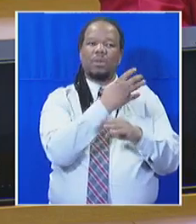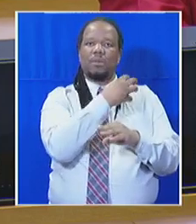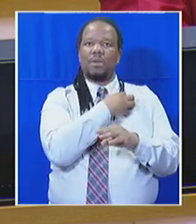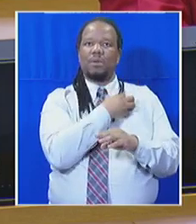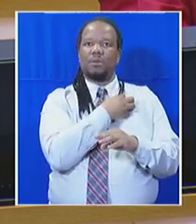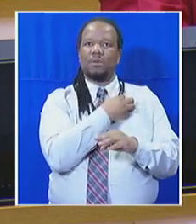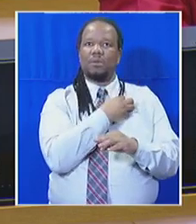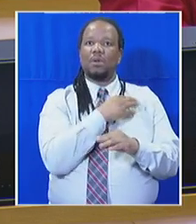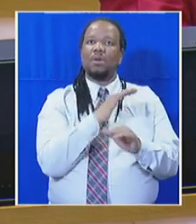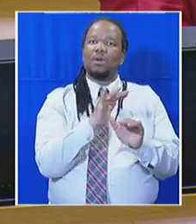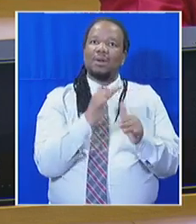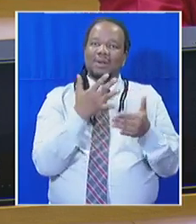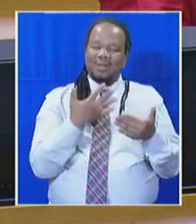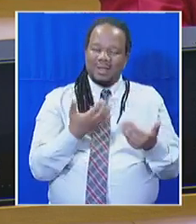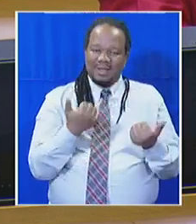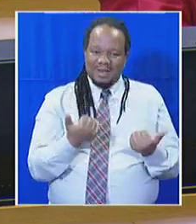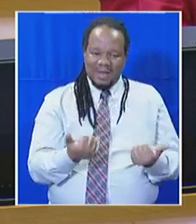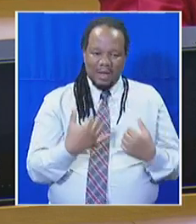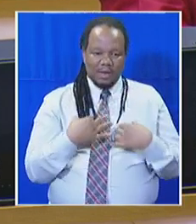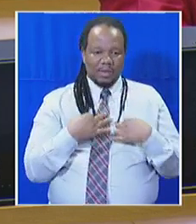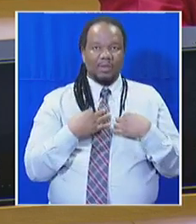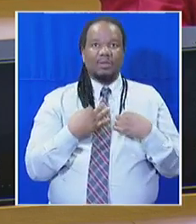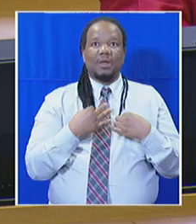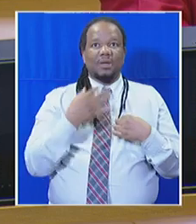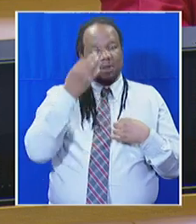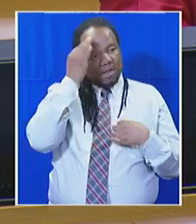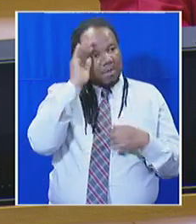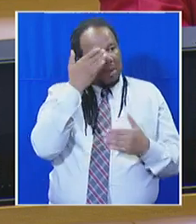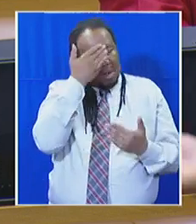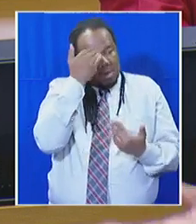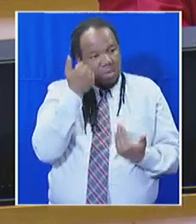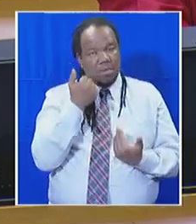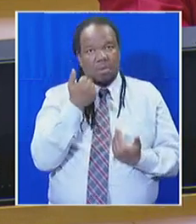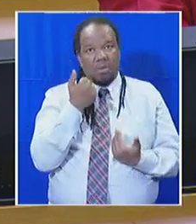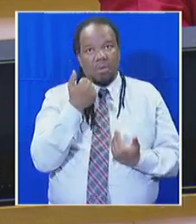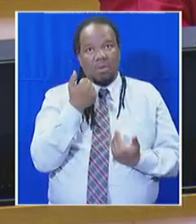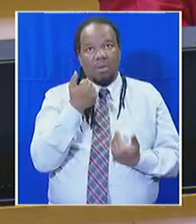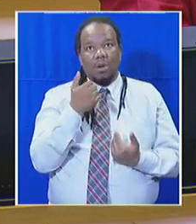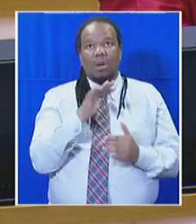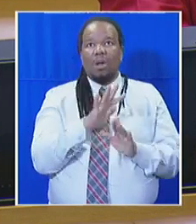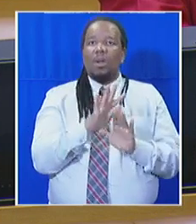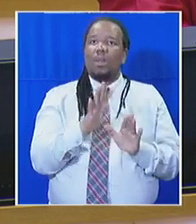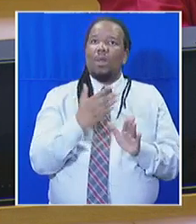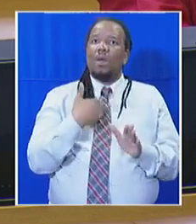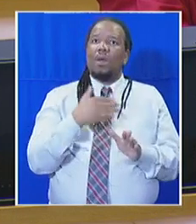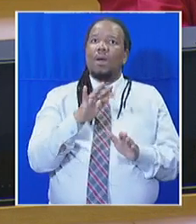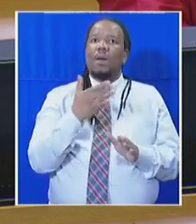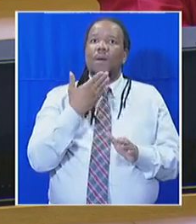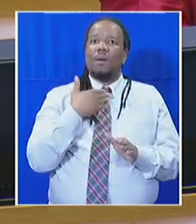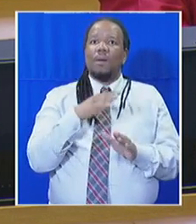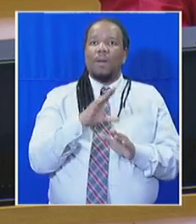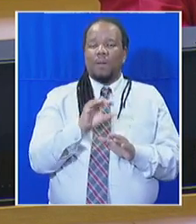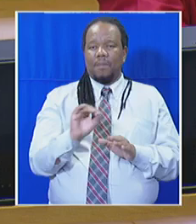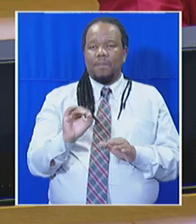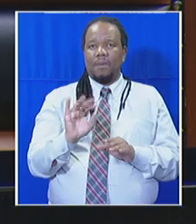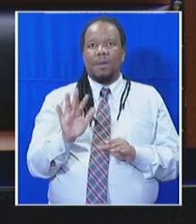being distributed by government Thank in you very Alexander. much. Now She you're doesn't taking an know. opportunity to say something that No, is I'm different. not. Can you switch on No, my no, no, mind? no, no, no. I'm